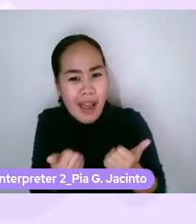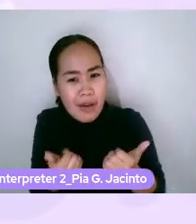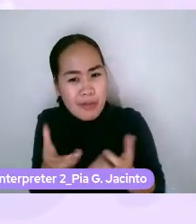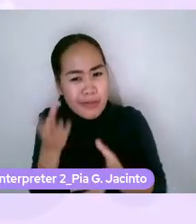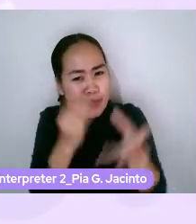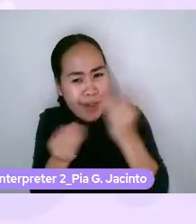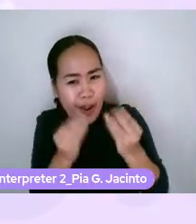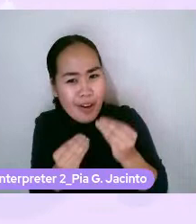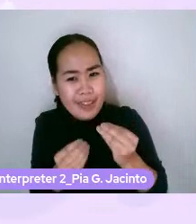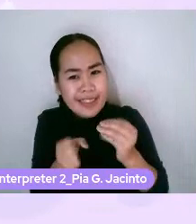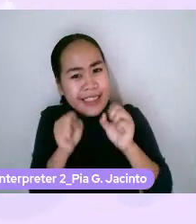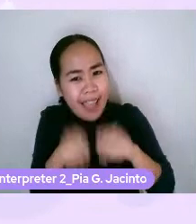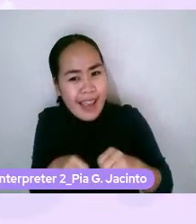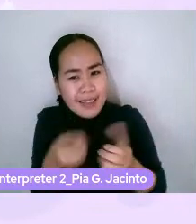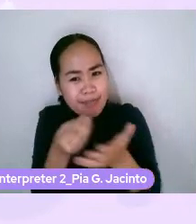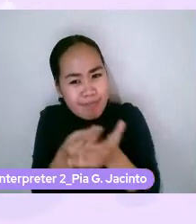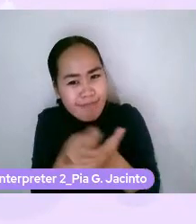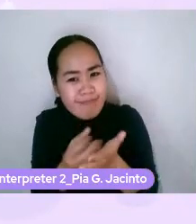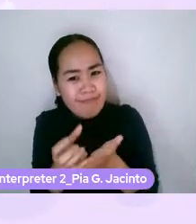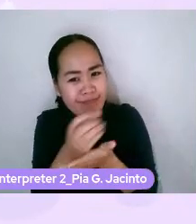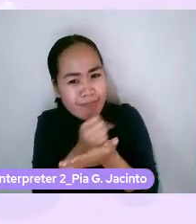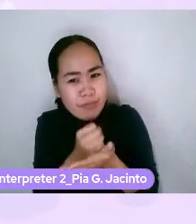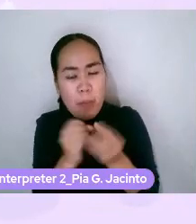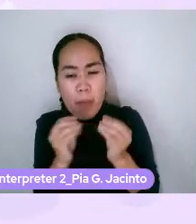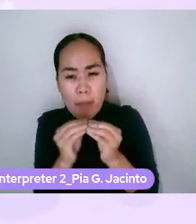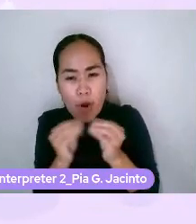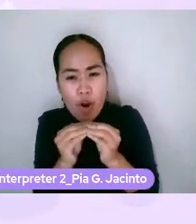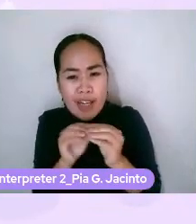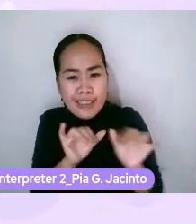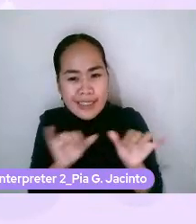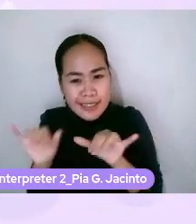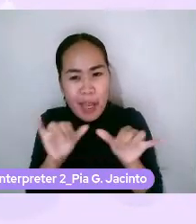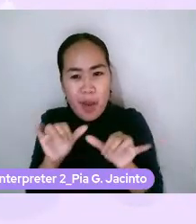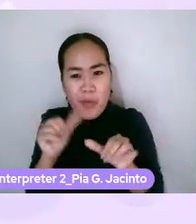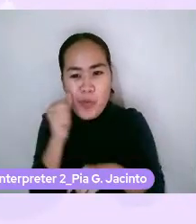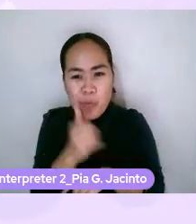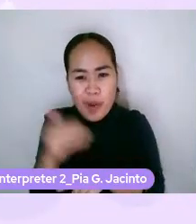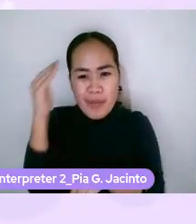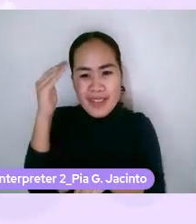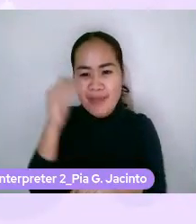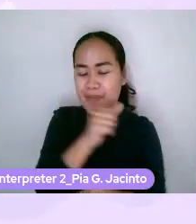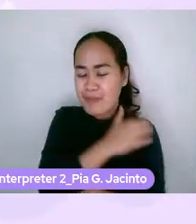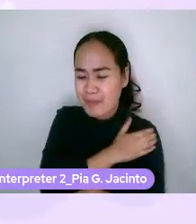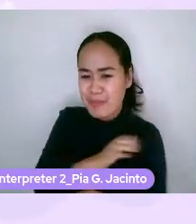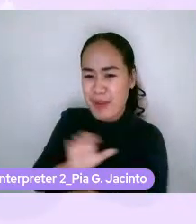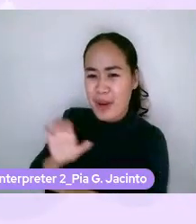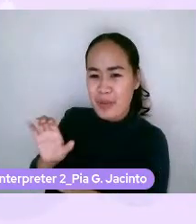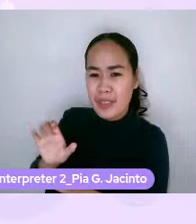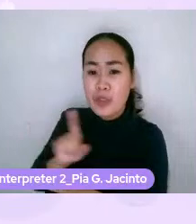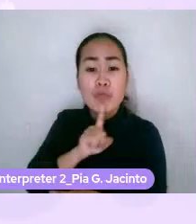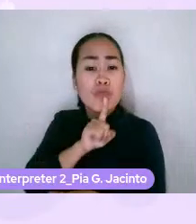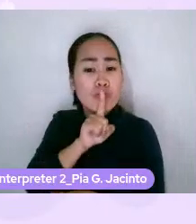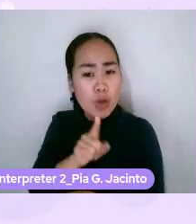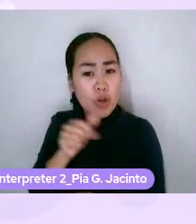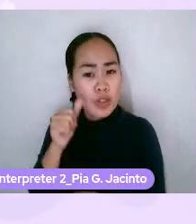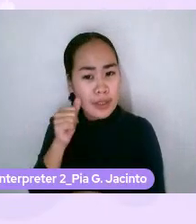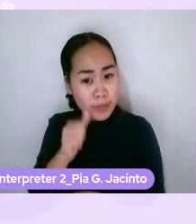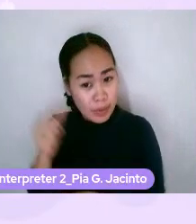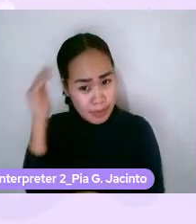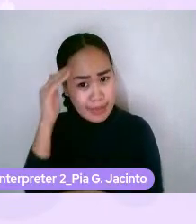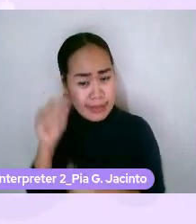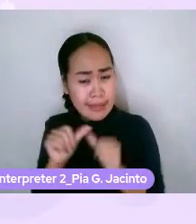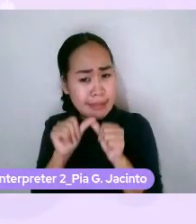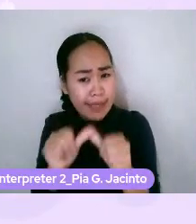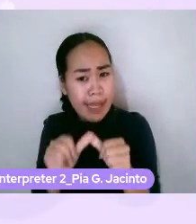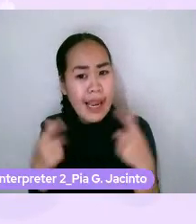can earn, and where they can lift fellow women. But while there are indeed spaces for women, gender-based